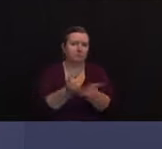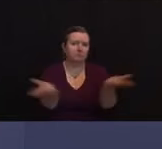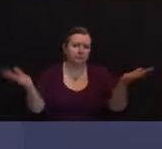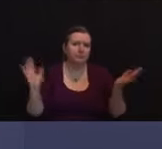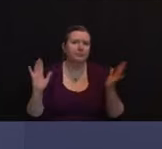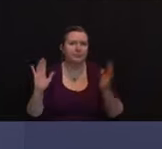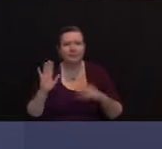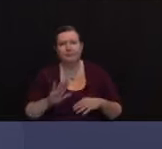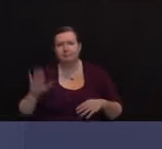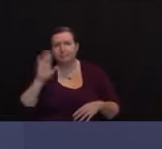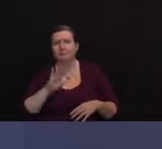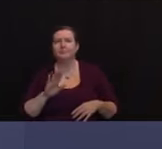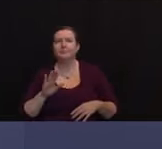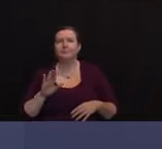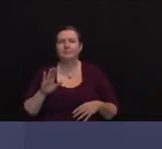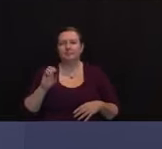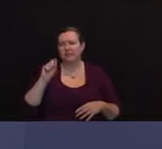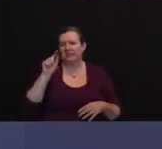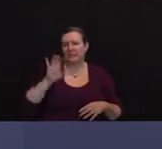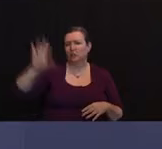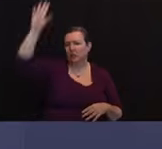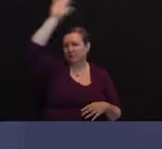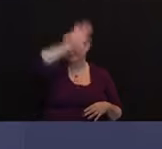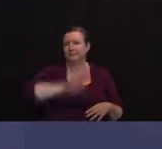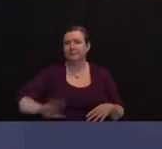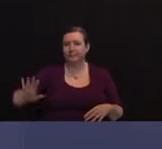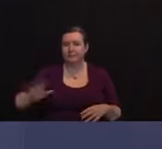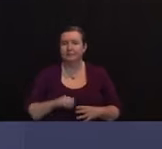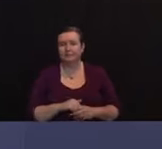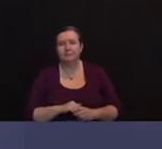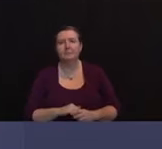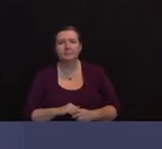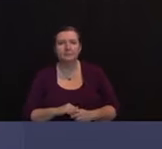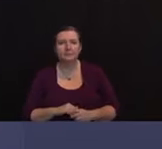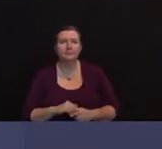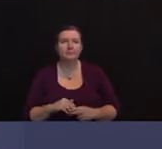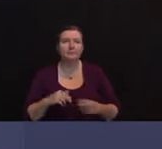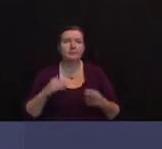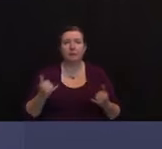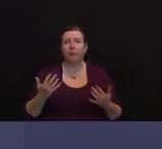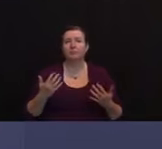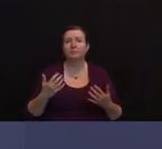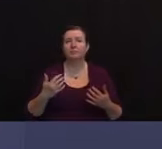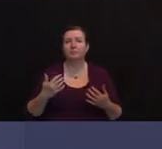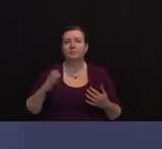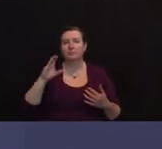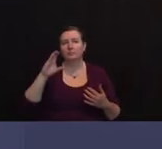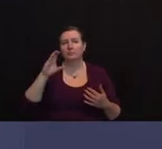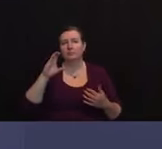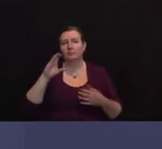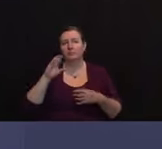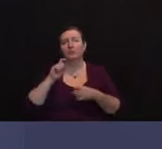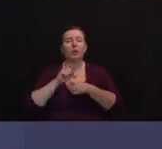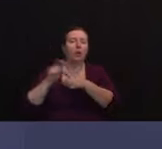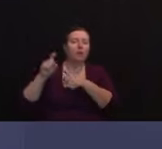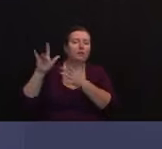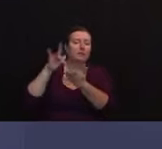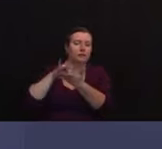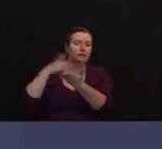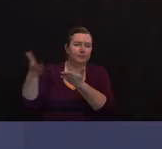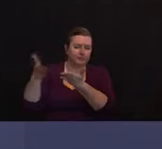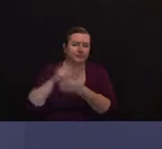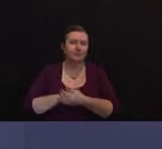I also want to provide an update on the vaccination call center. After providing enhanced training, they began scheduling appointments